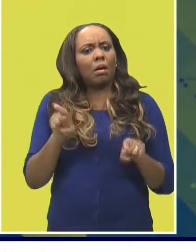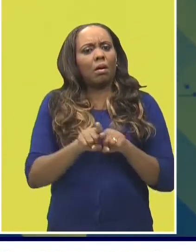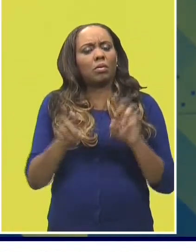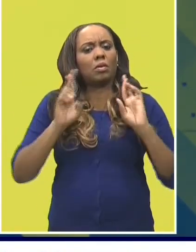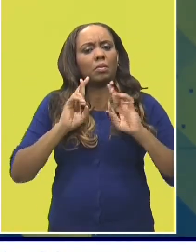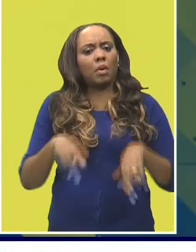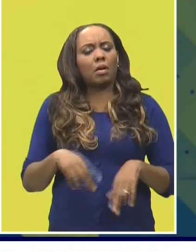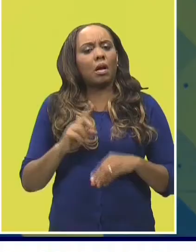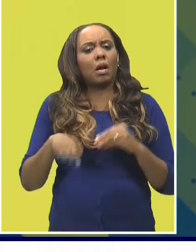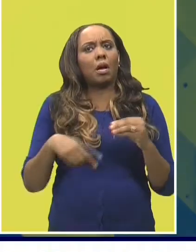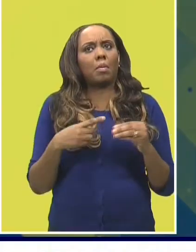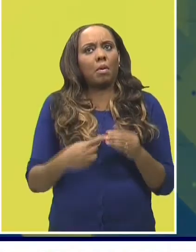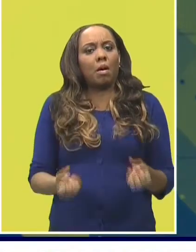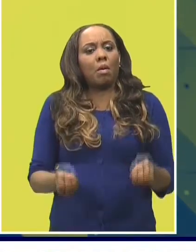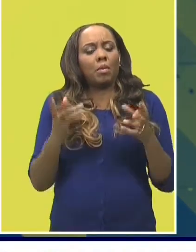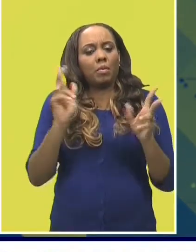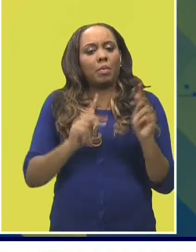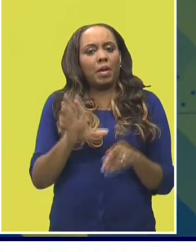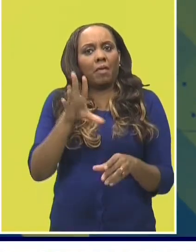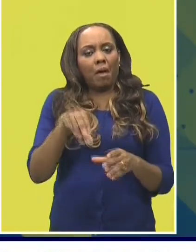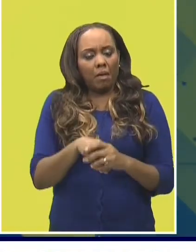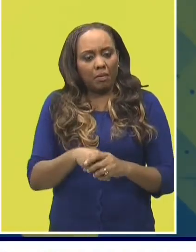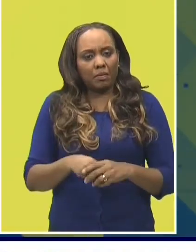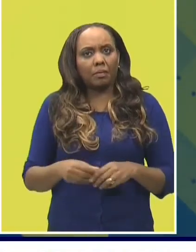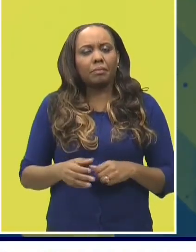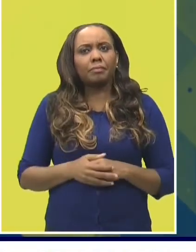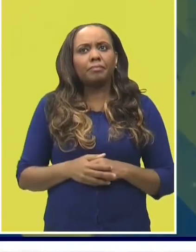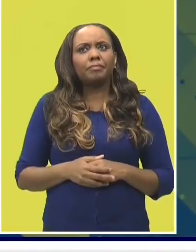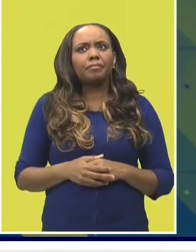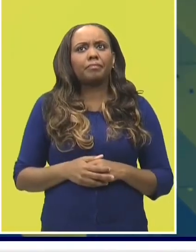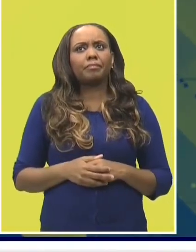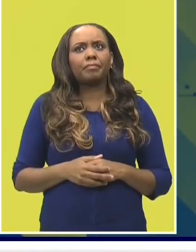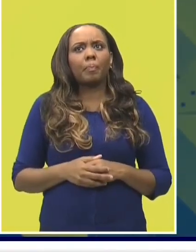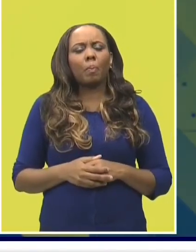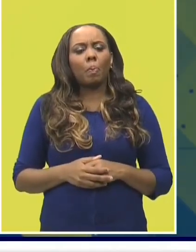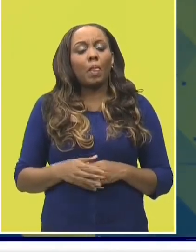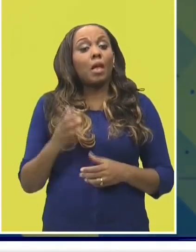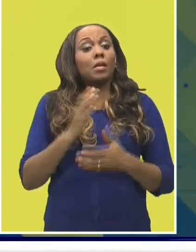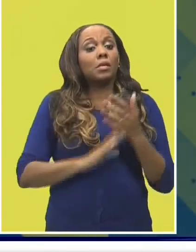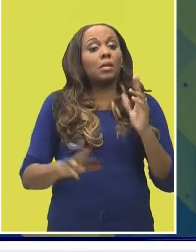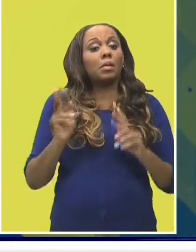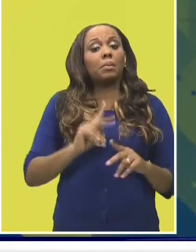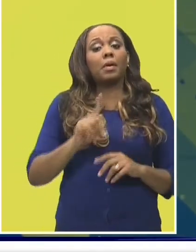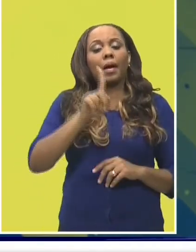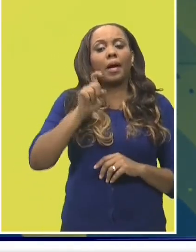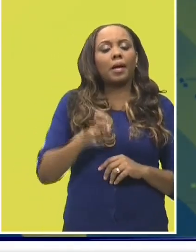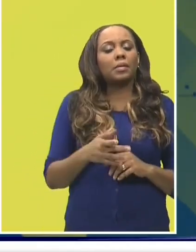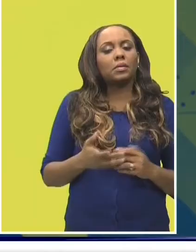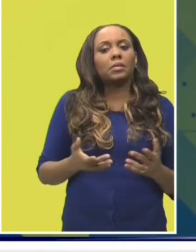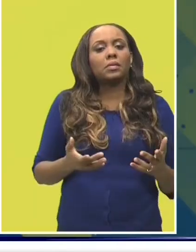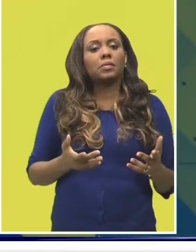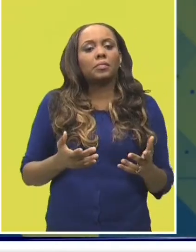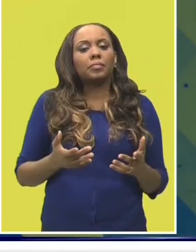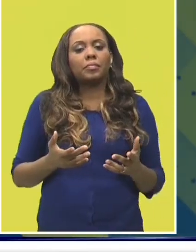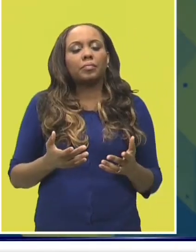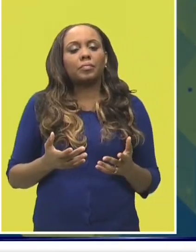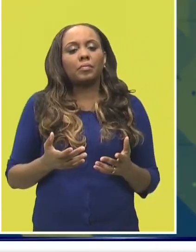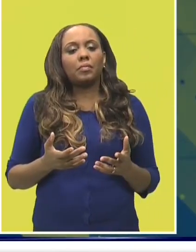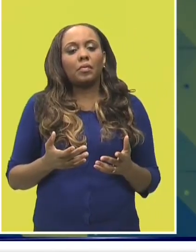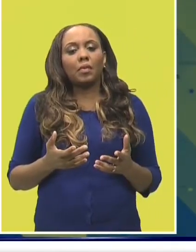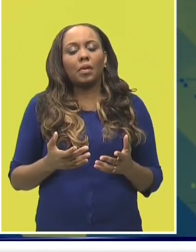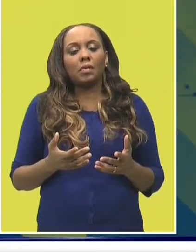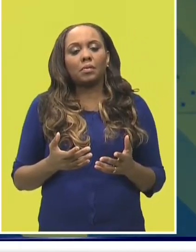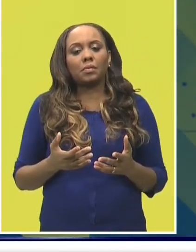of the People's Assemblies. I noticed that some of the questions you've been getting from social media seem to be suggesting